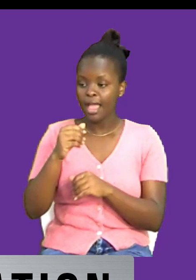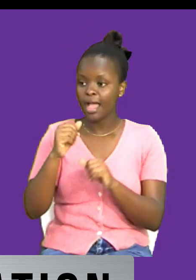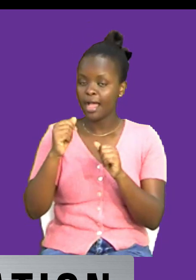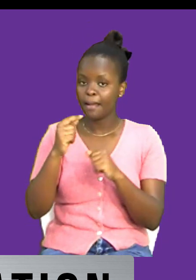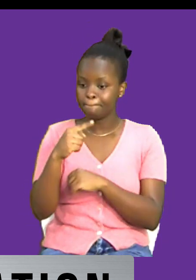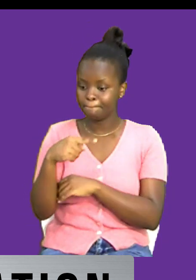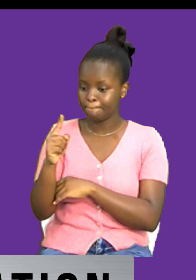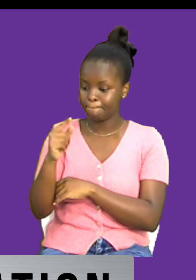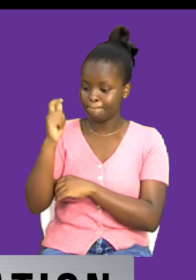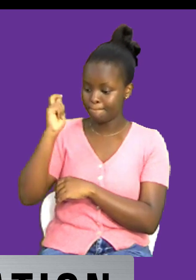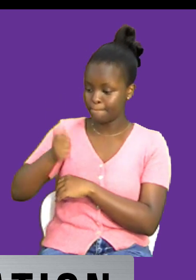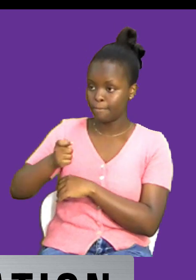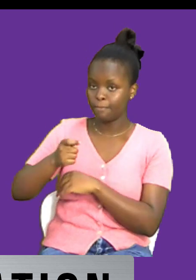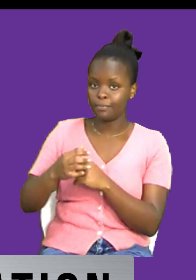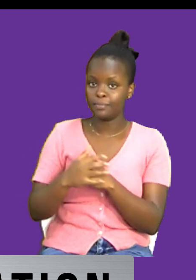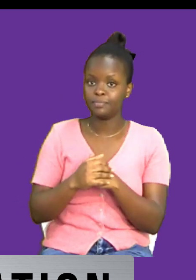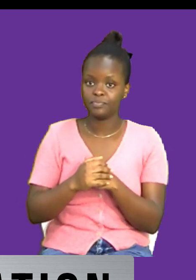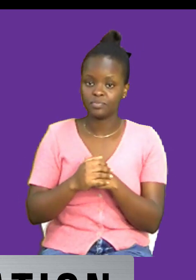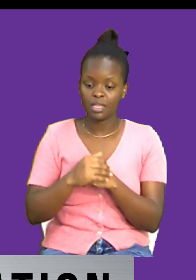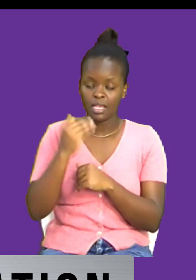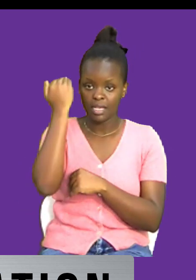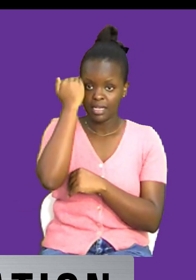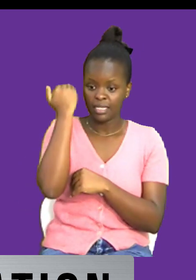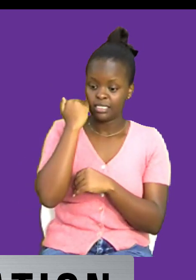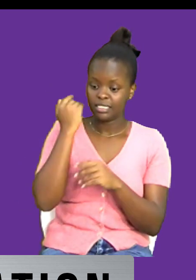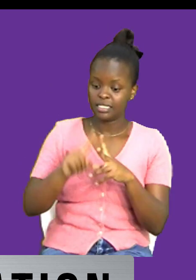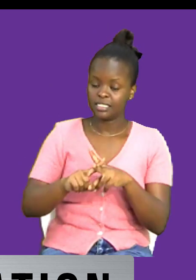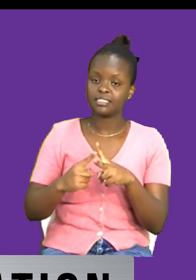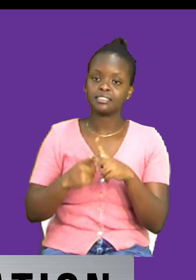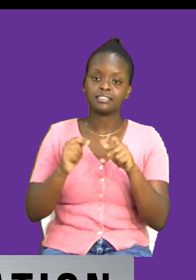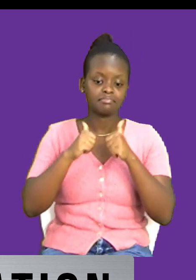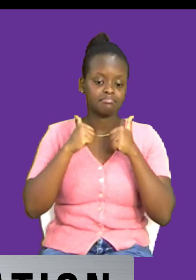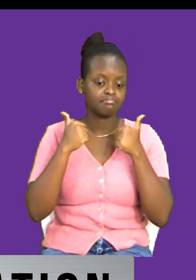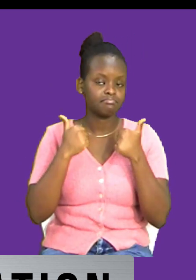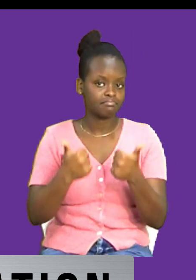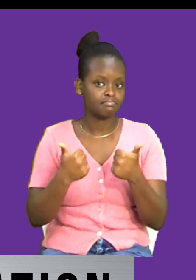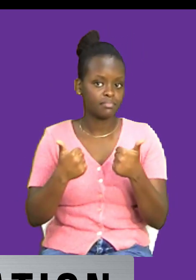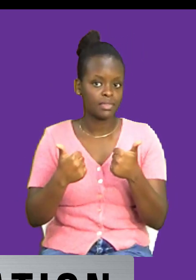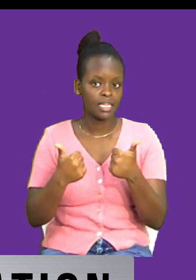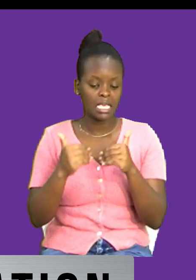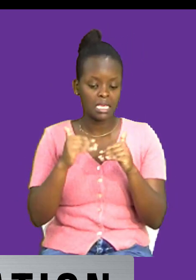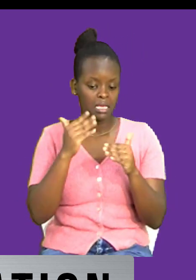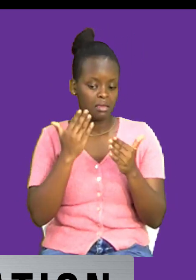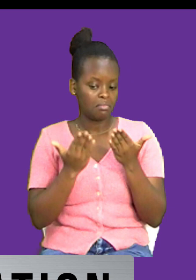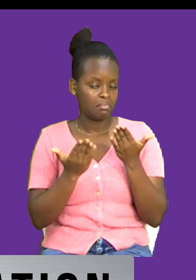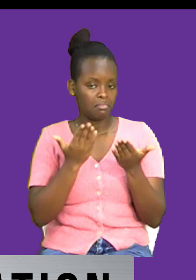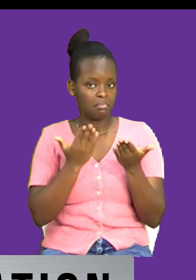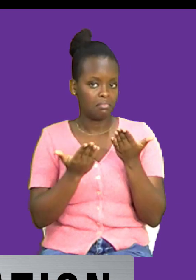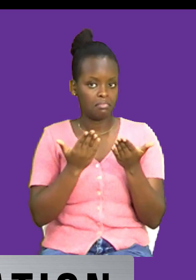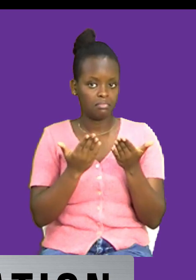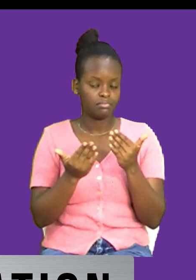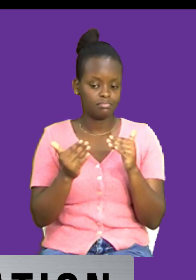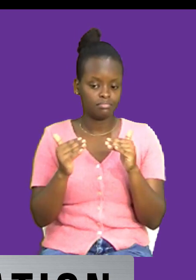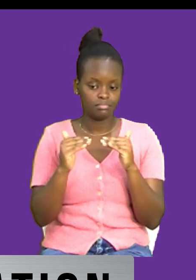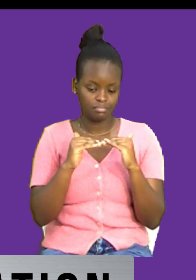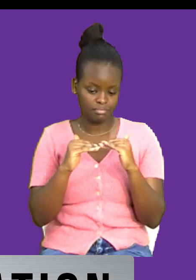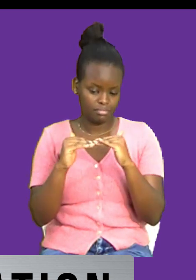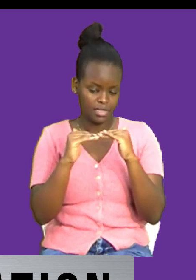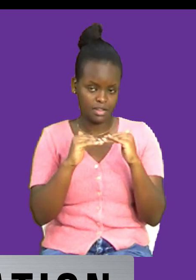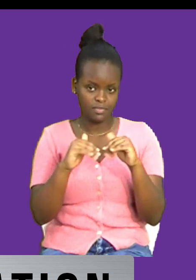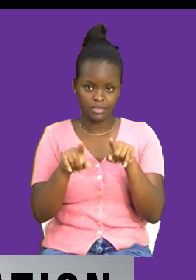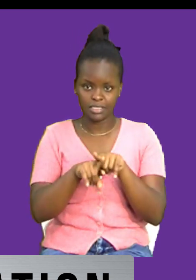Ruto administration and this judiciary started very well in a place where they seem to be in step with each